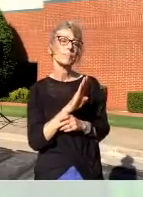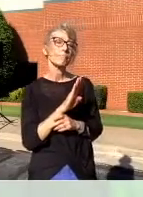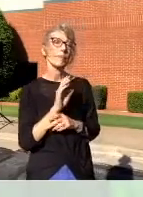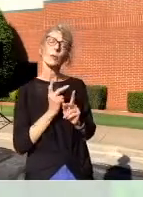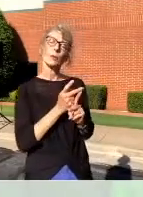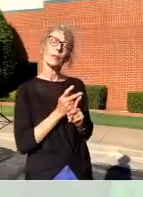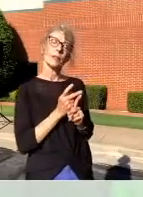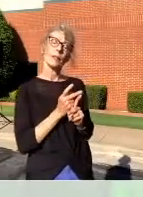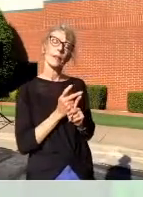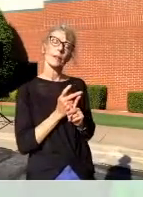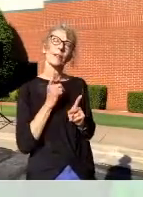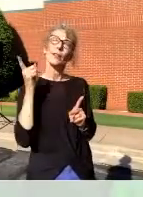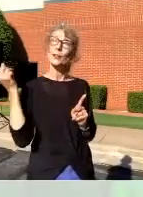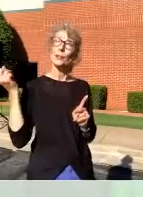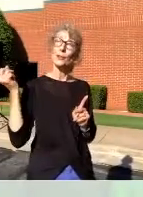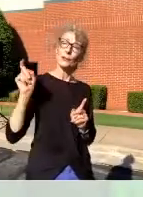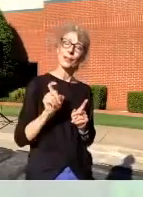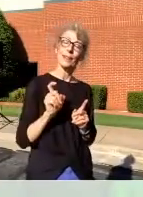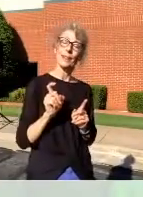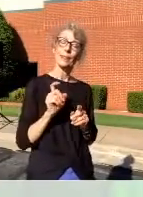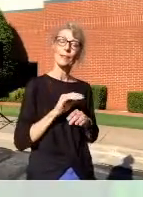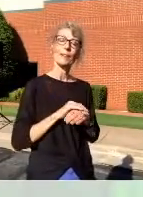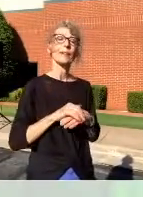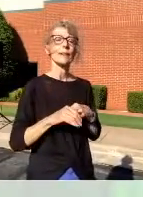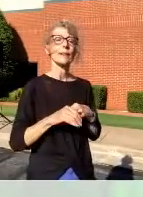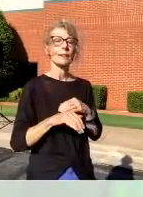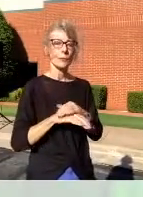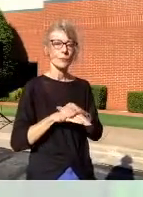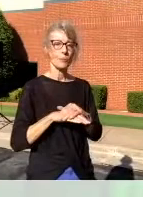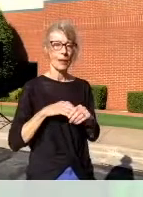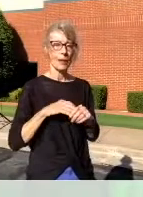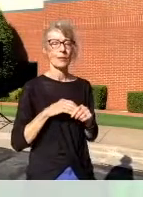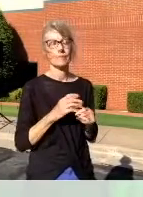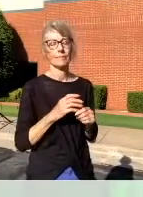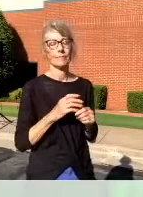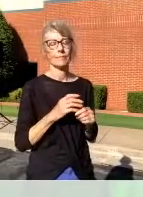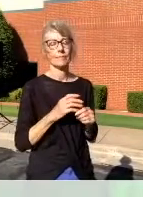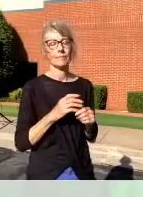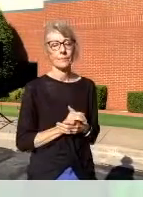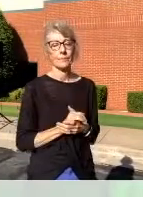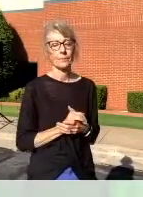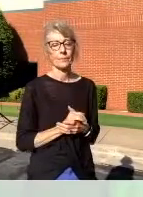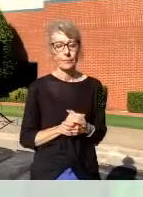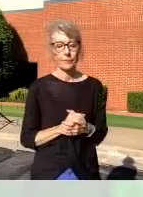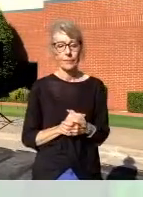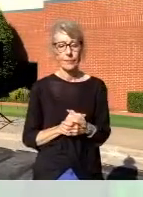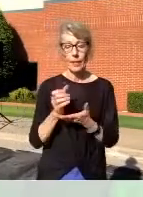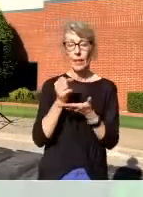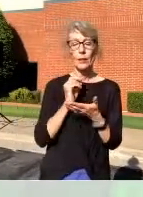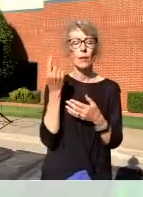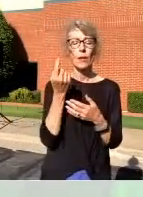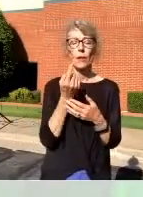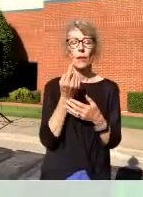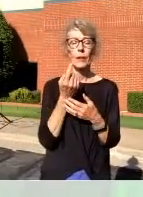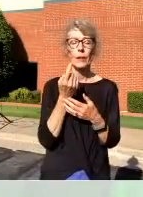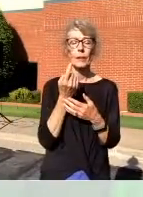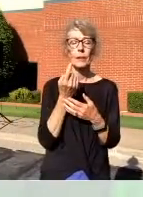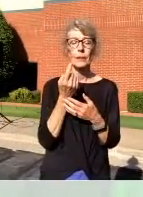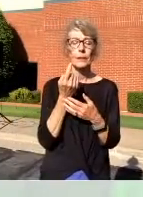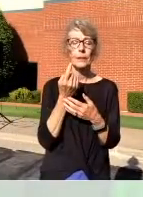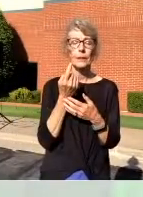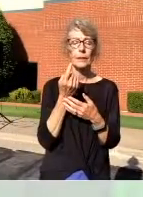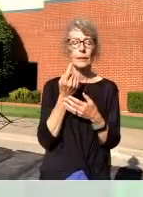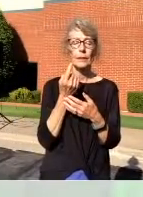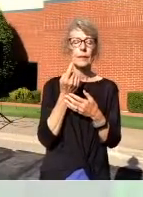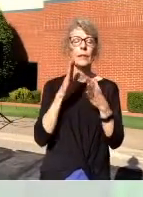Father. Father, I pray that we will always have our minds controlled by your Spirit in all that we